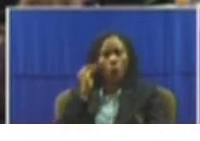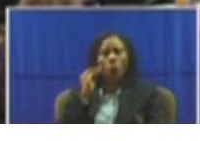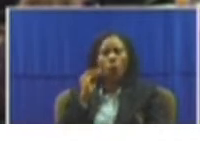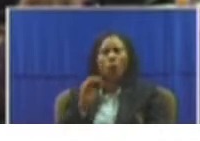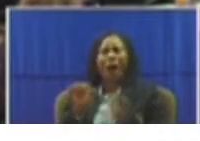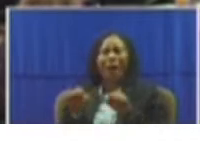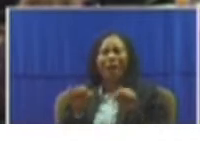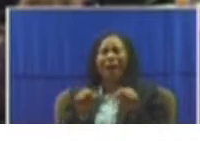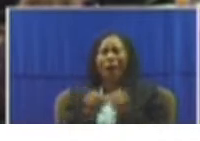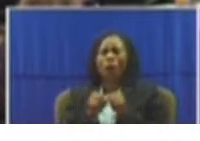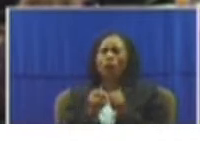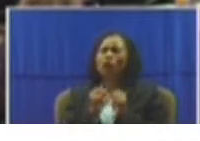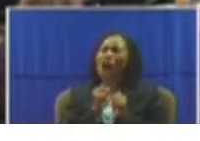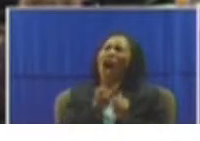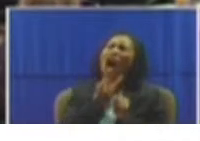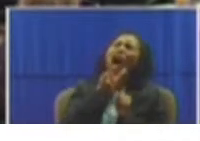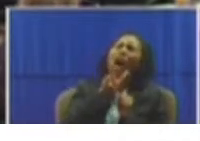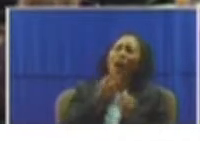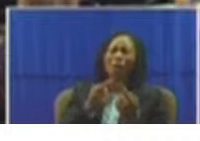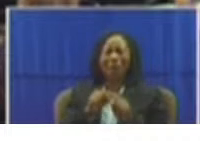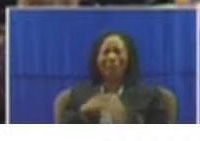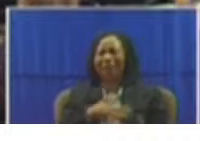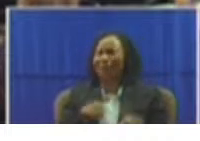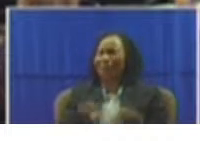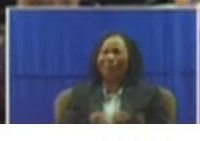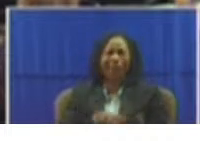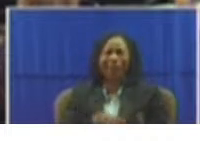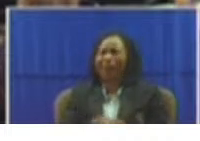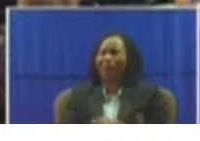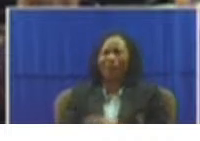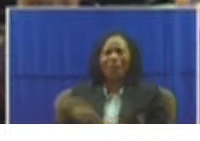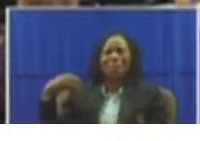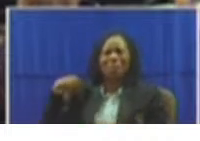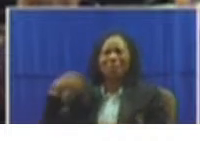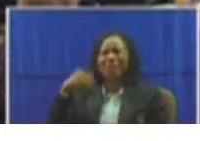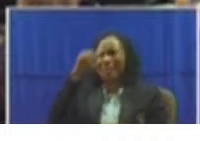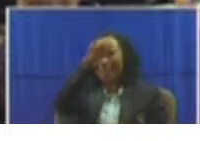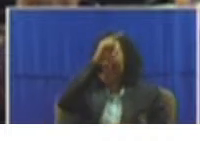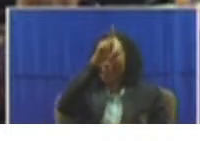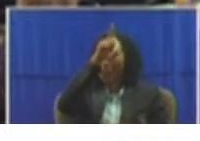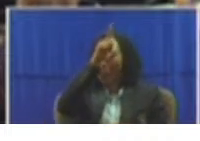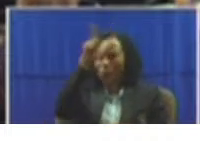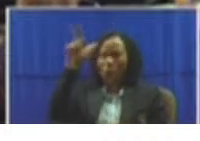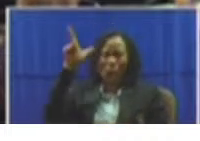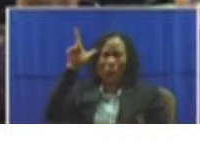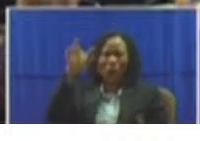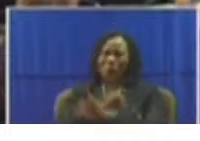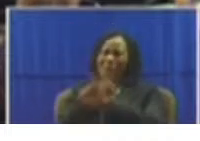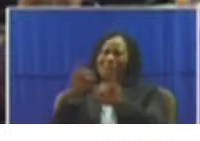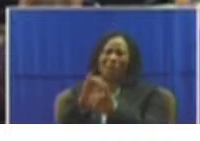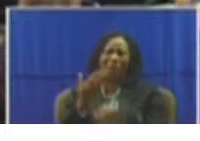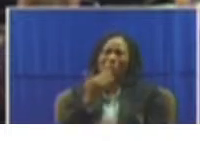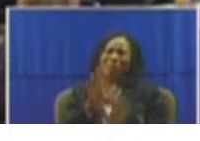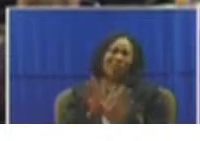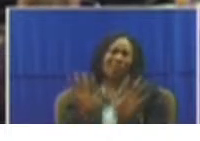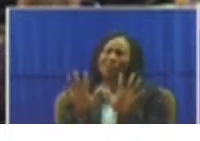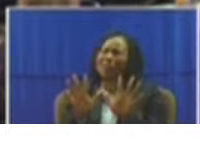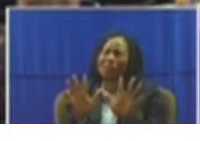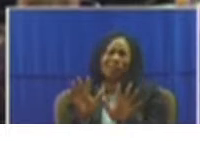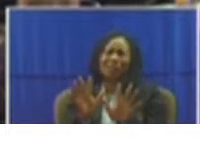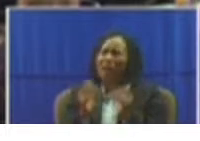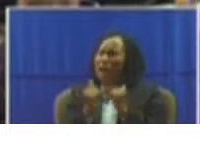that Minister Zulu is just going a bit overboard. Please, can we deal with her? Oh, Minister,